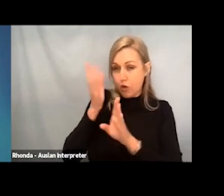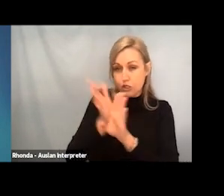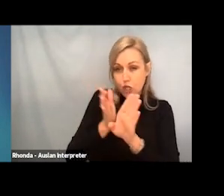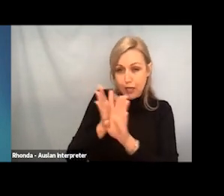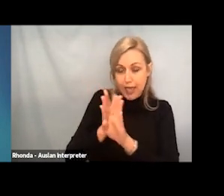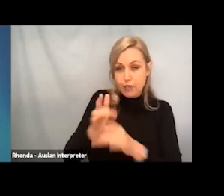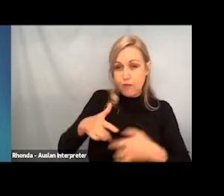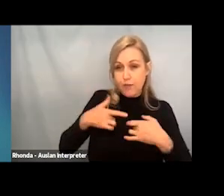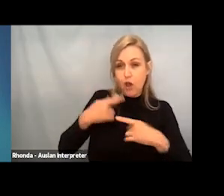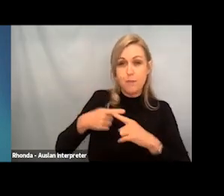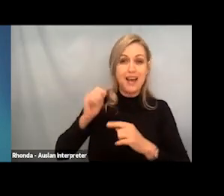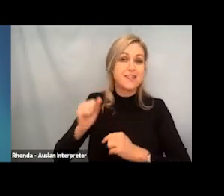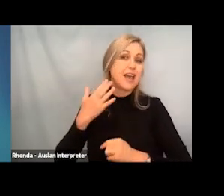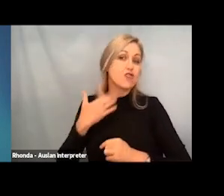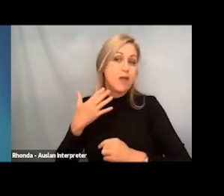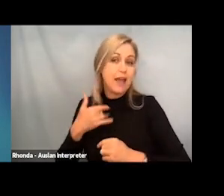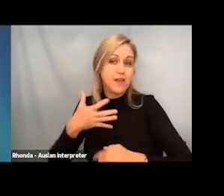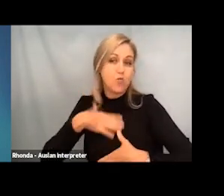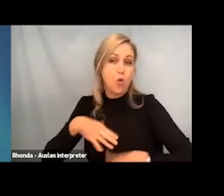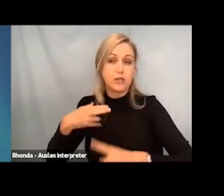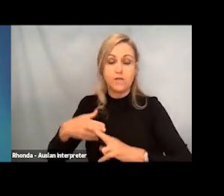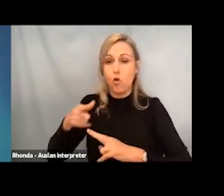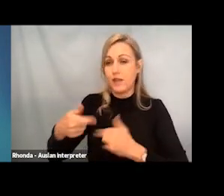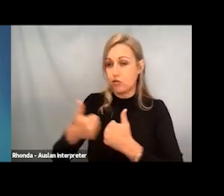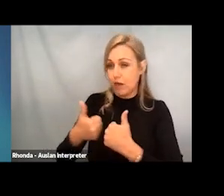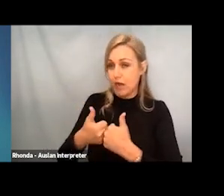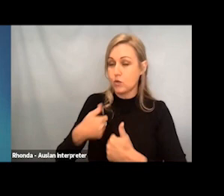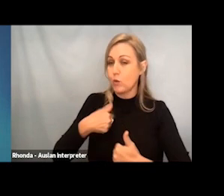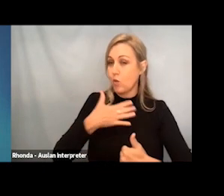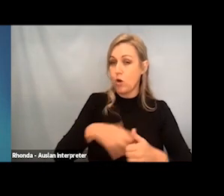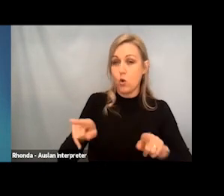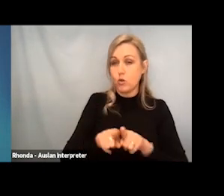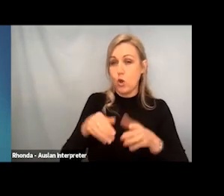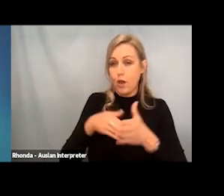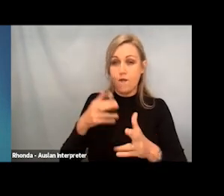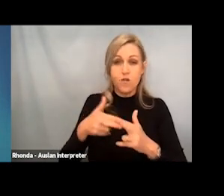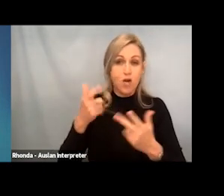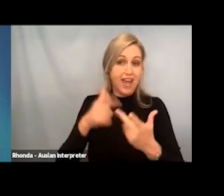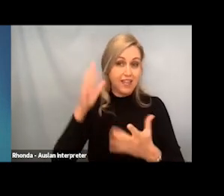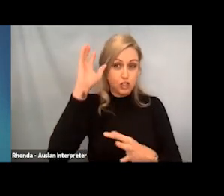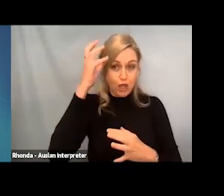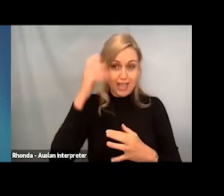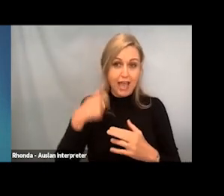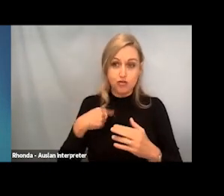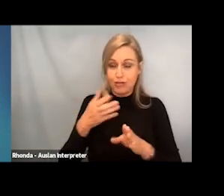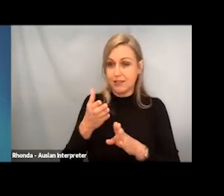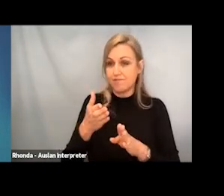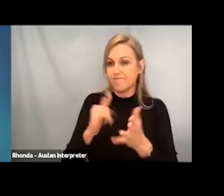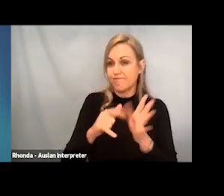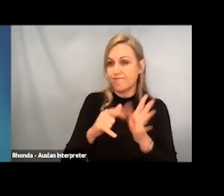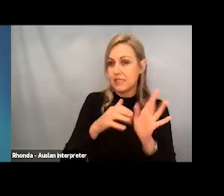because N-acetylcysteine has been used in other research to treat psychiatric symptoms. We